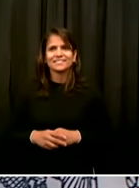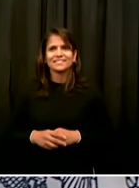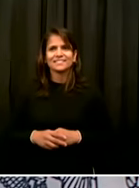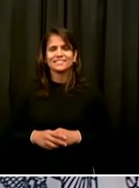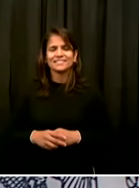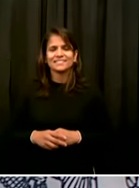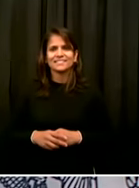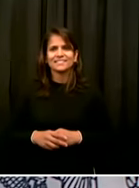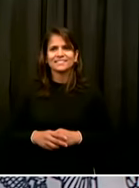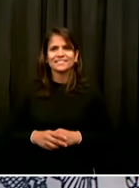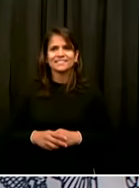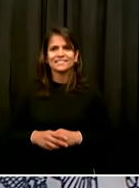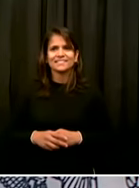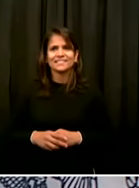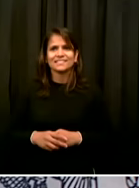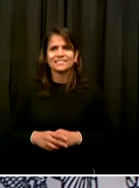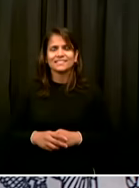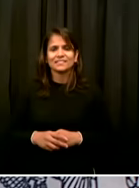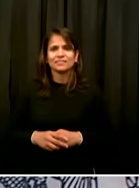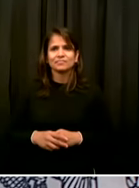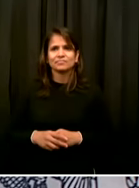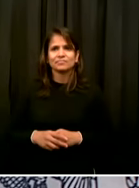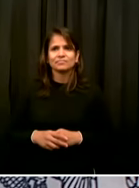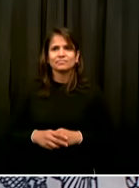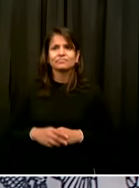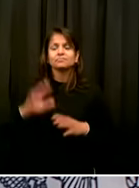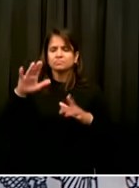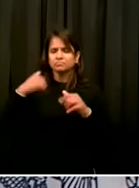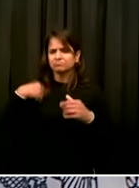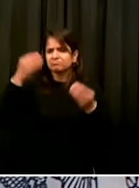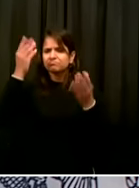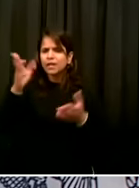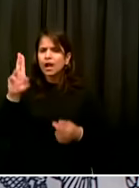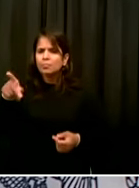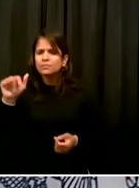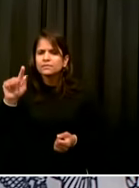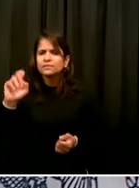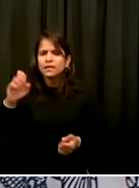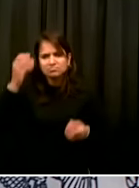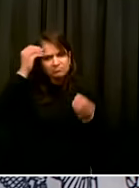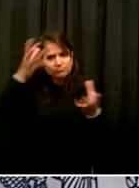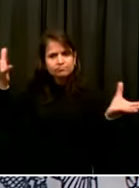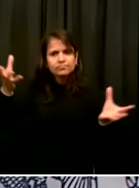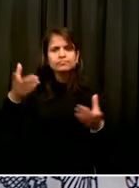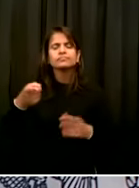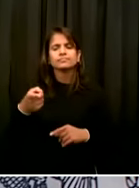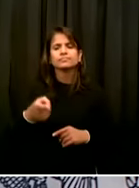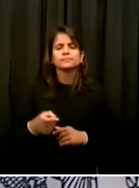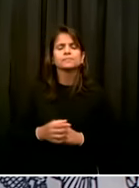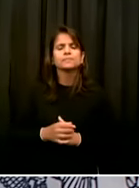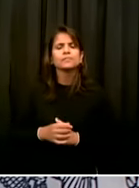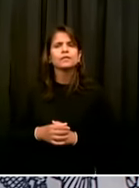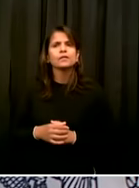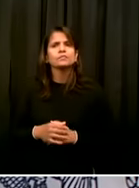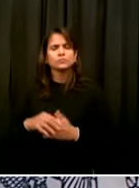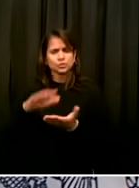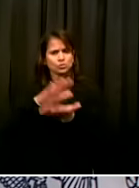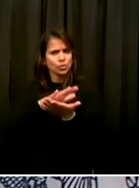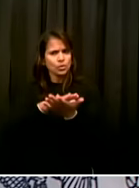I wanted to follow up on some of the earlier conversations and expand the conversation to parents who have had their children